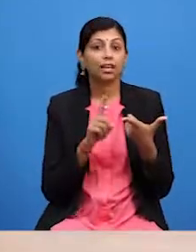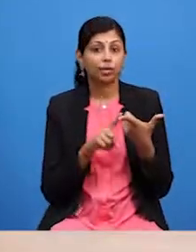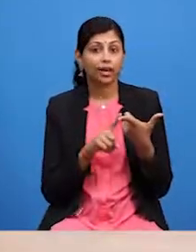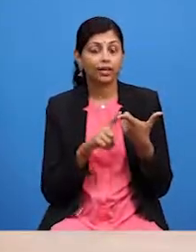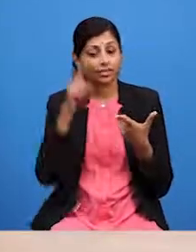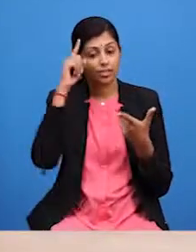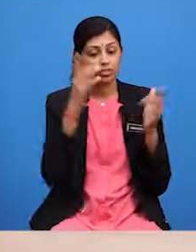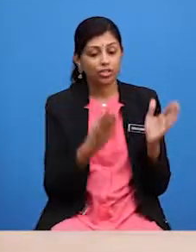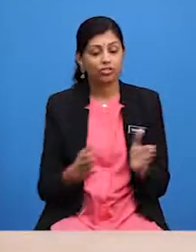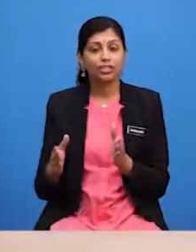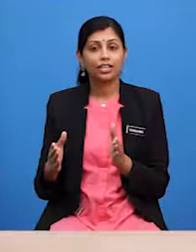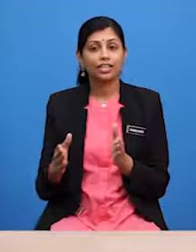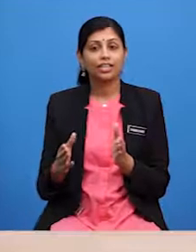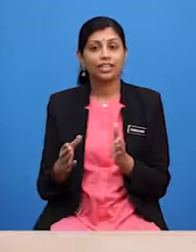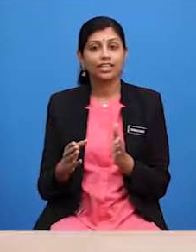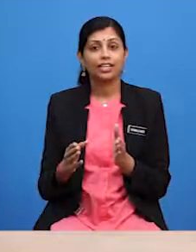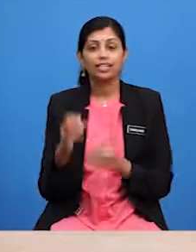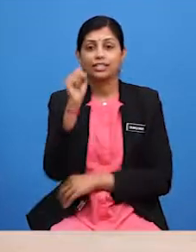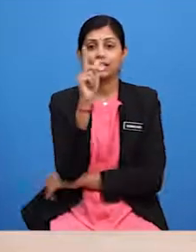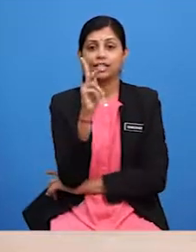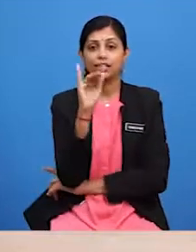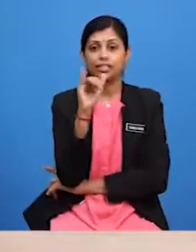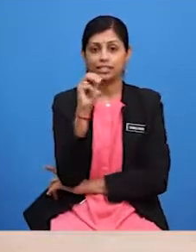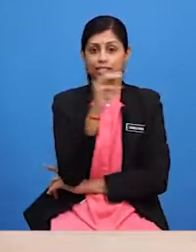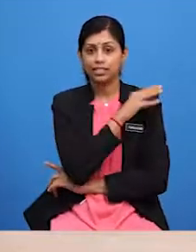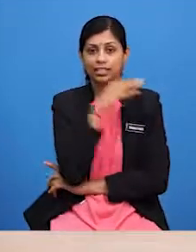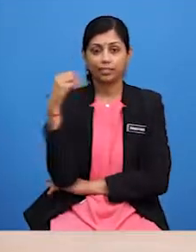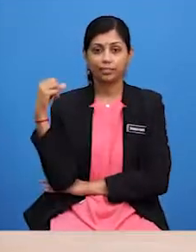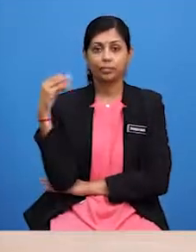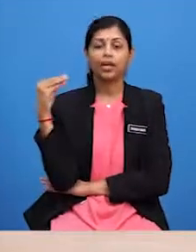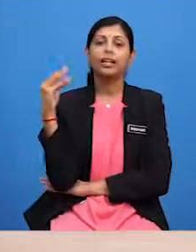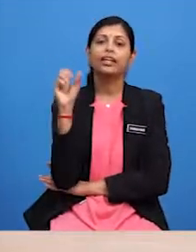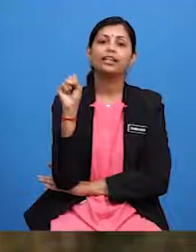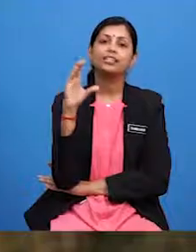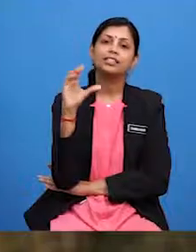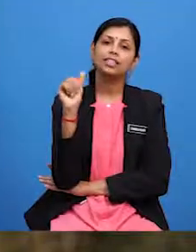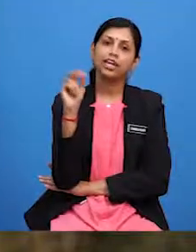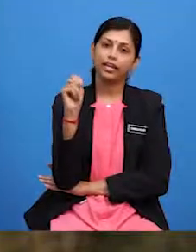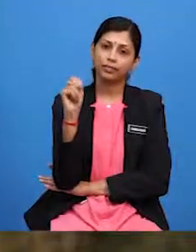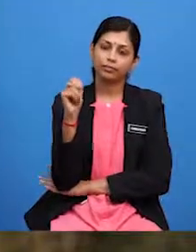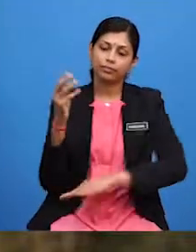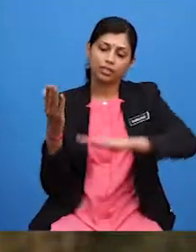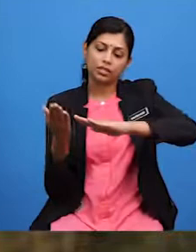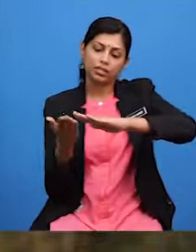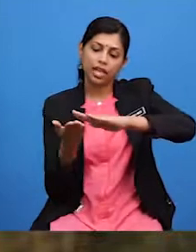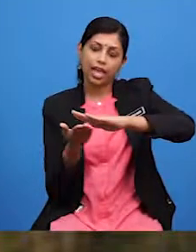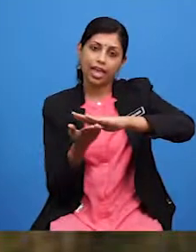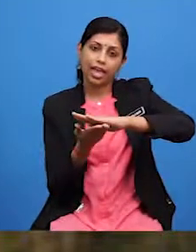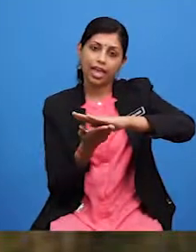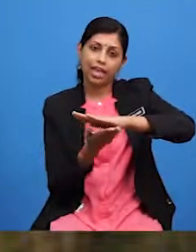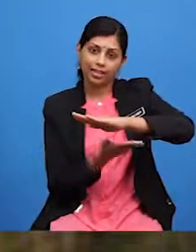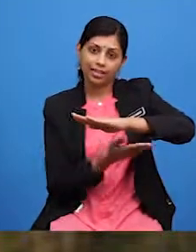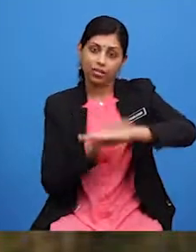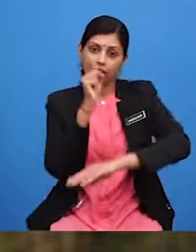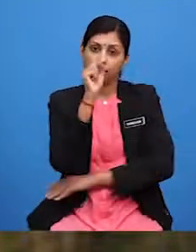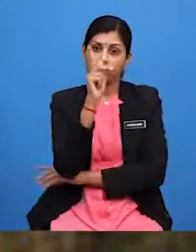strategy requires you to skim and scan for keywords. First, we skim the text by reading